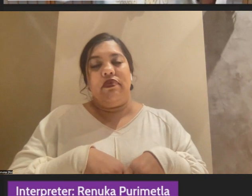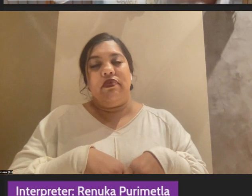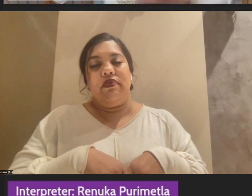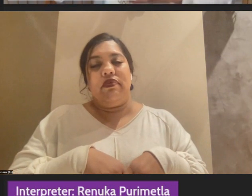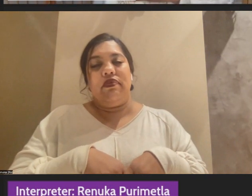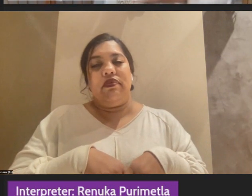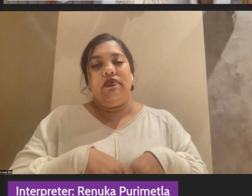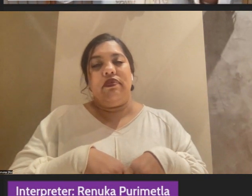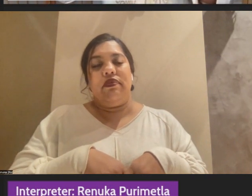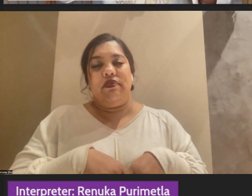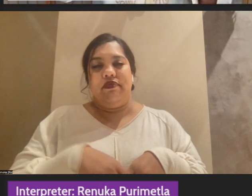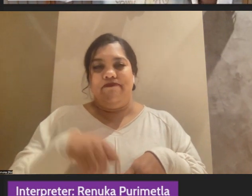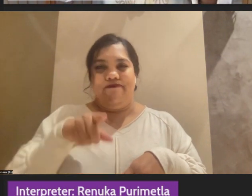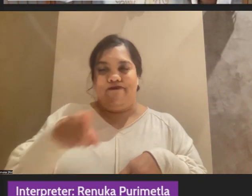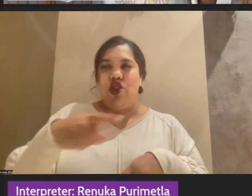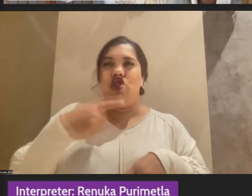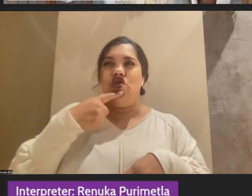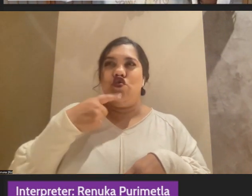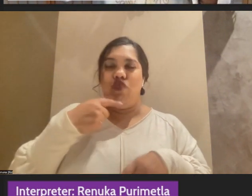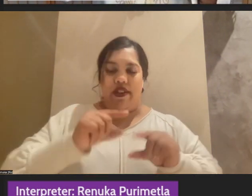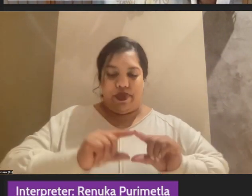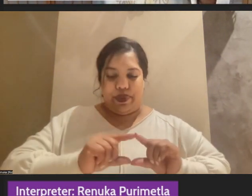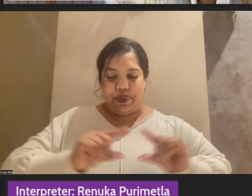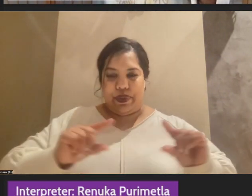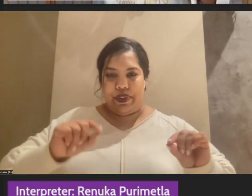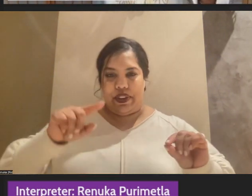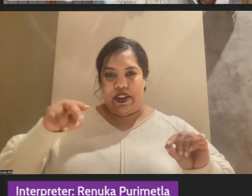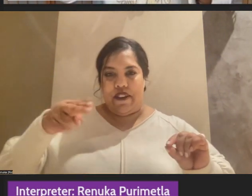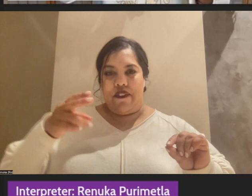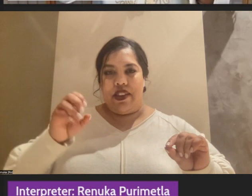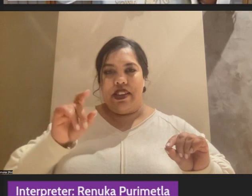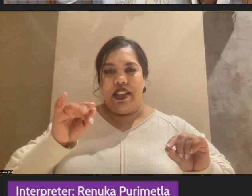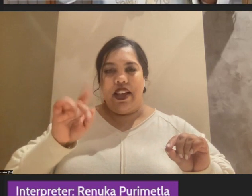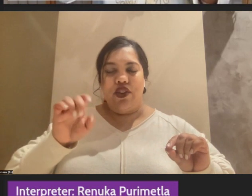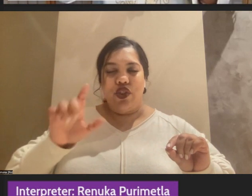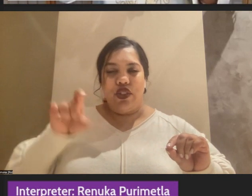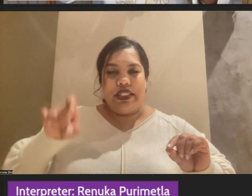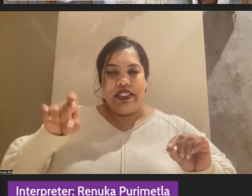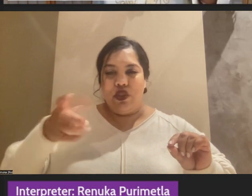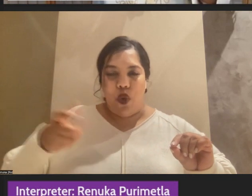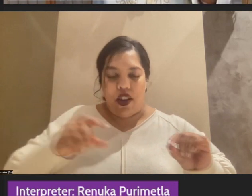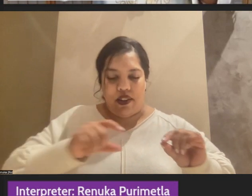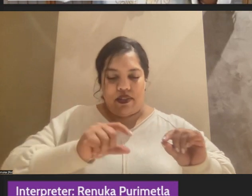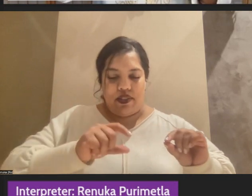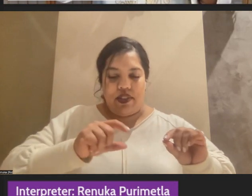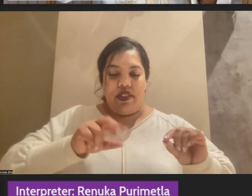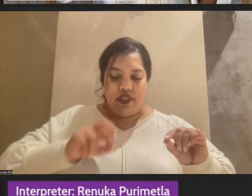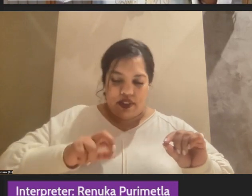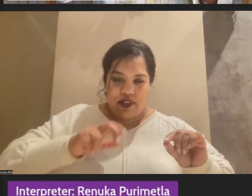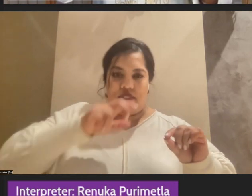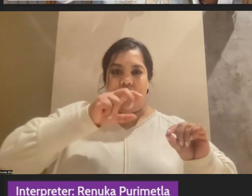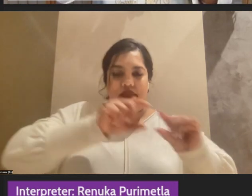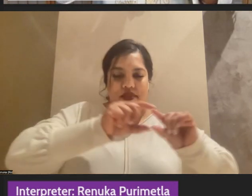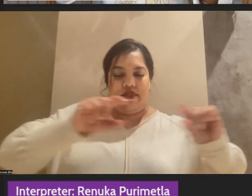physiological needs? What are your physical needs? Climb the mountain. What are your safety needs or wants? Climb the mountain. What needs or